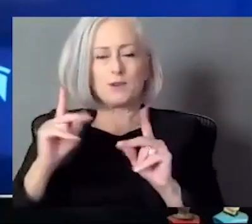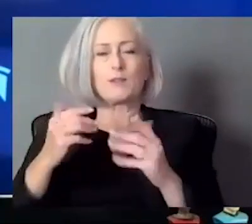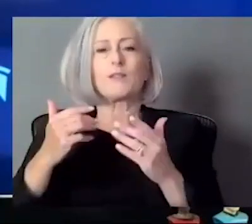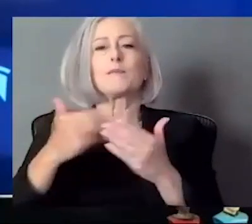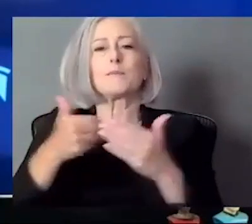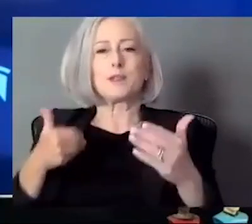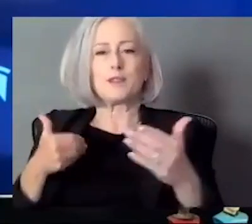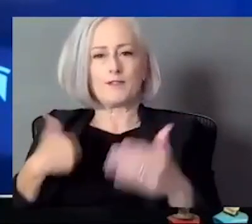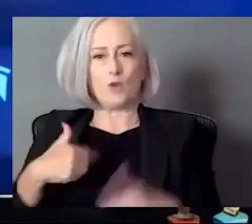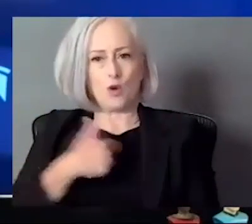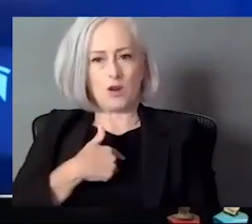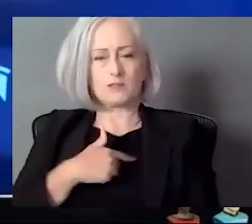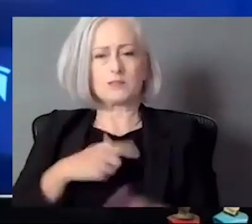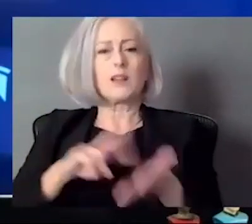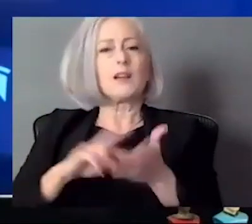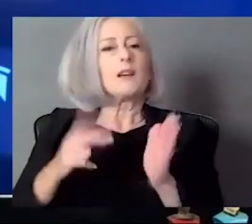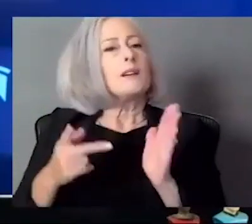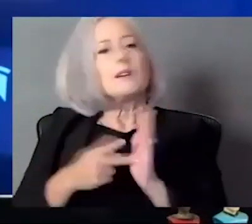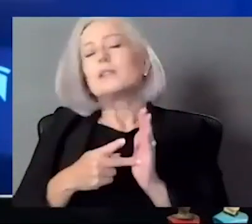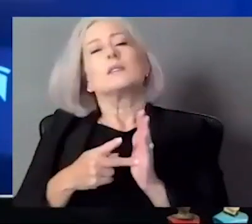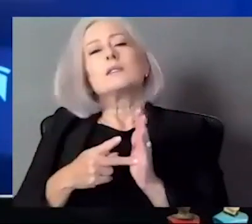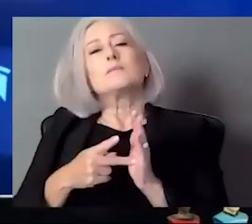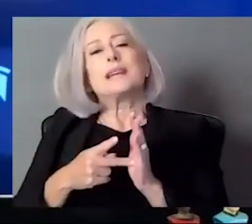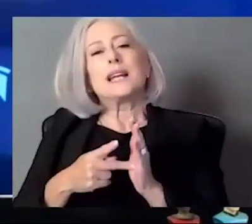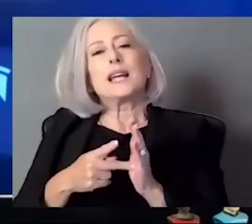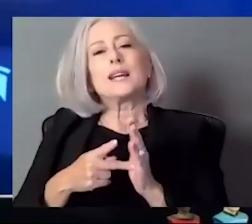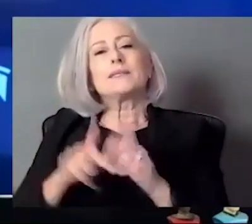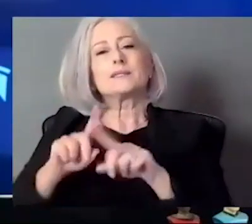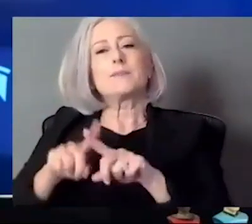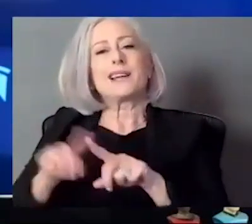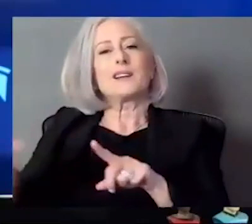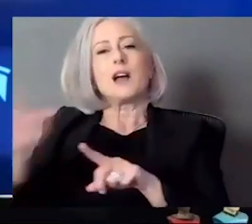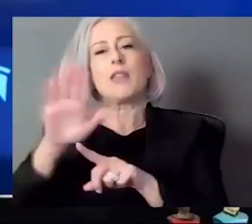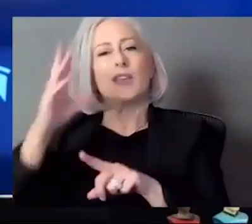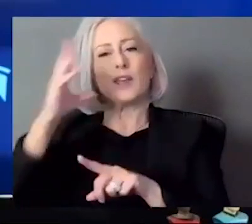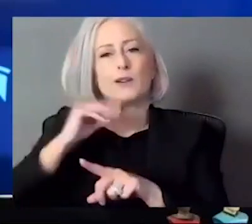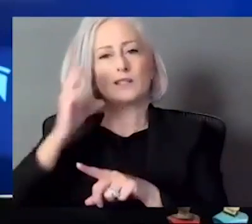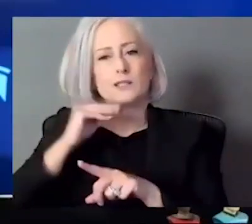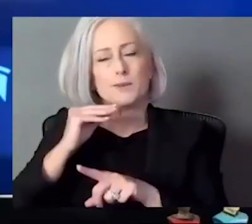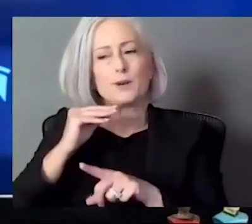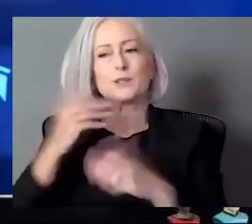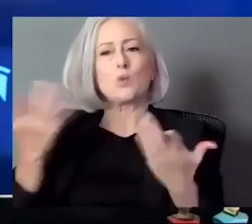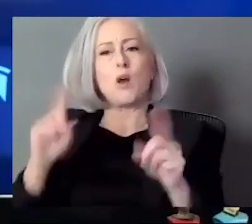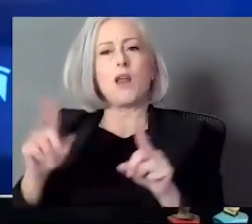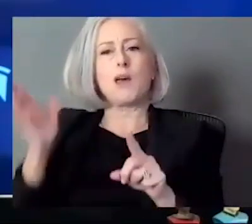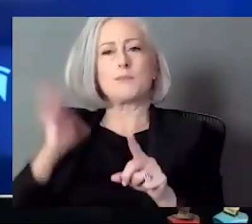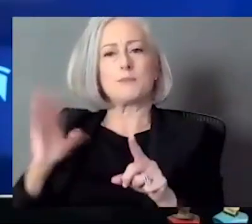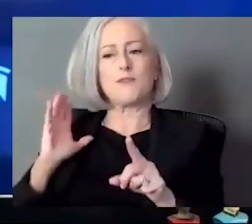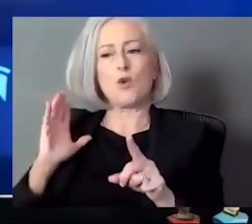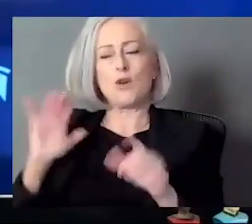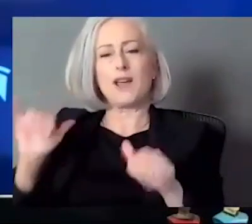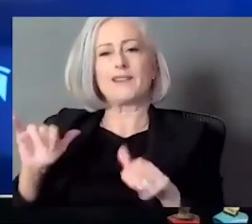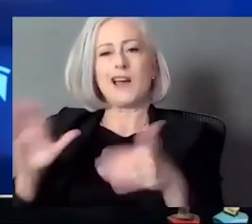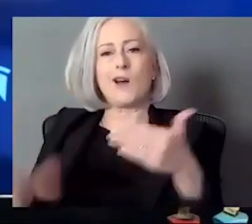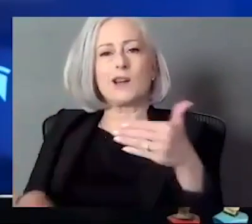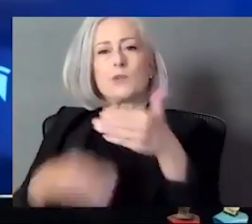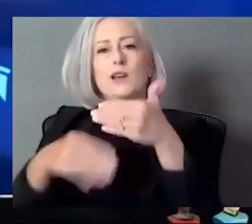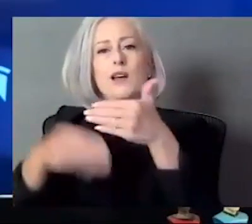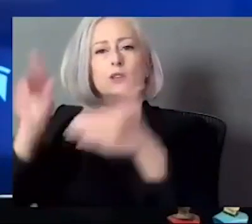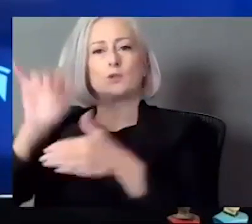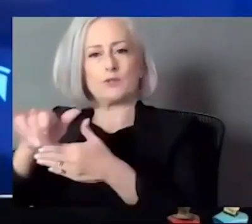and they were talking about how this is so rapid. We did such a great job with this vaccine, et cetera, and it was still too